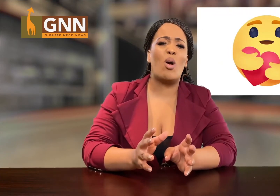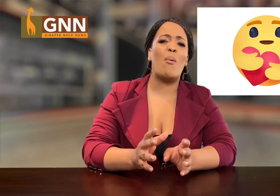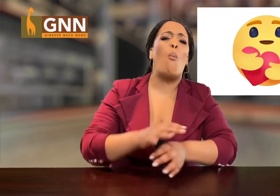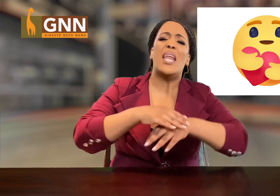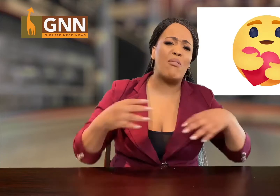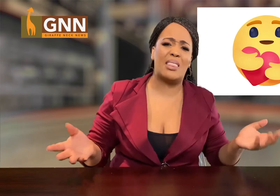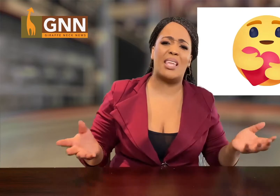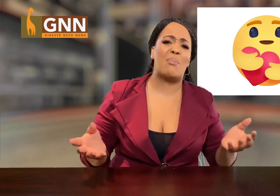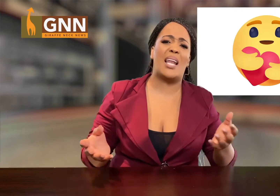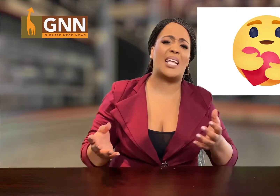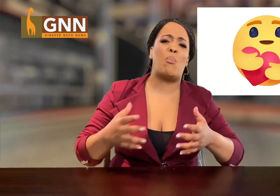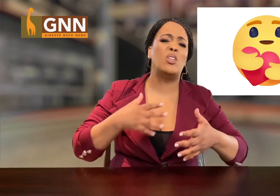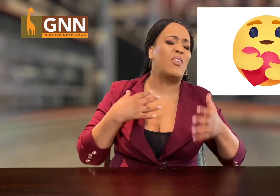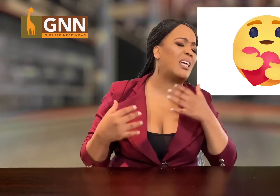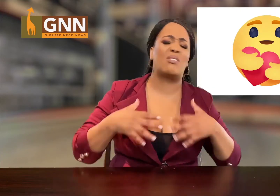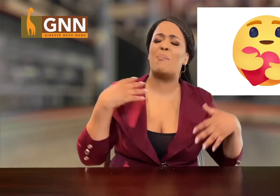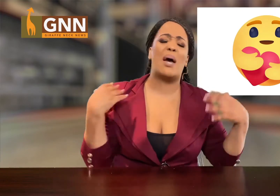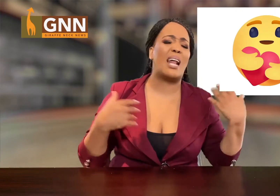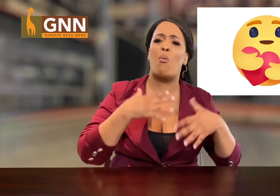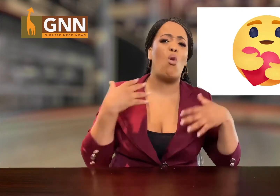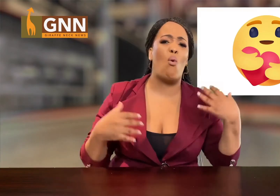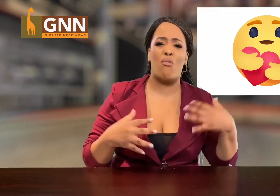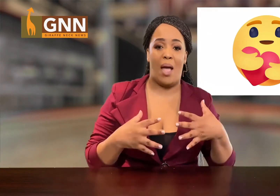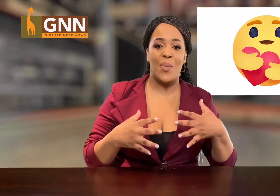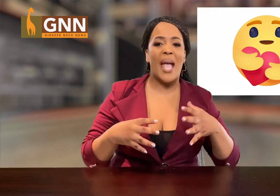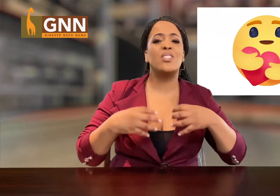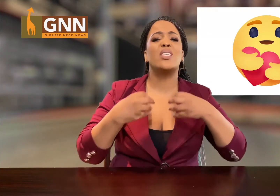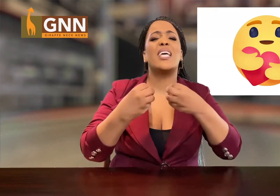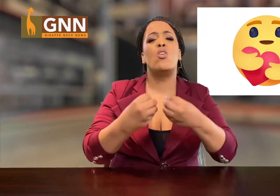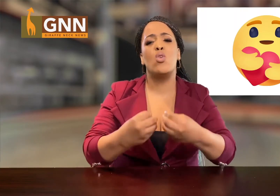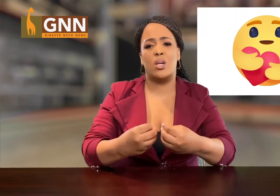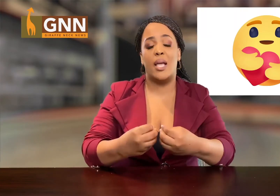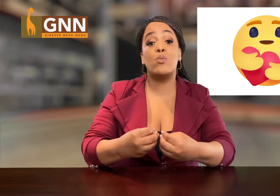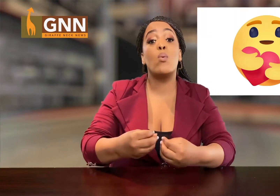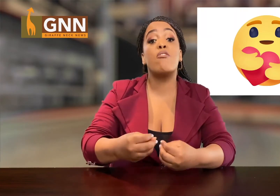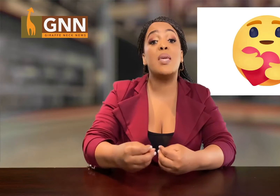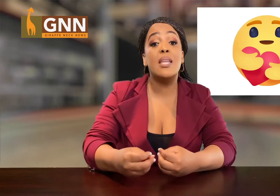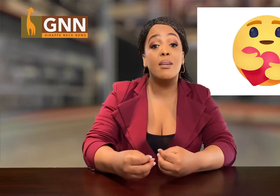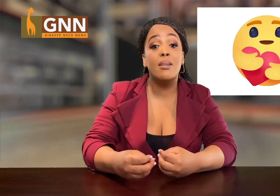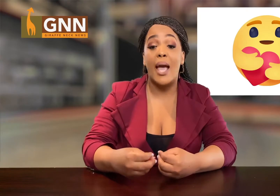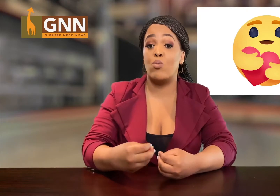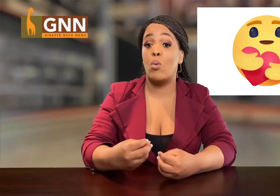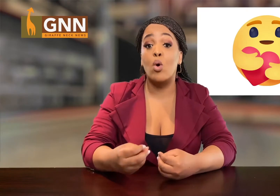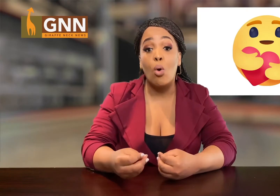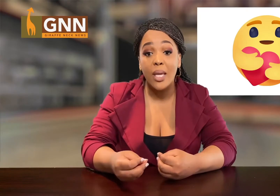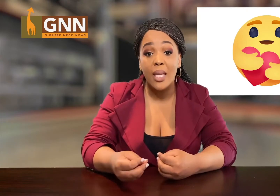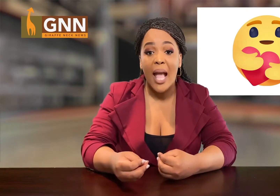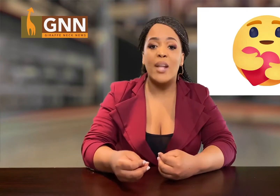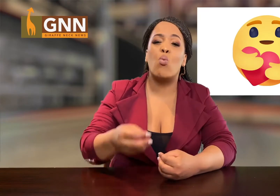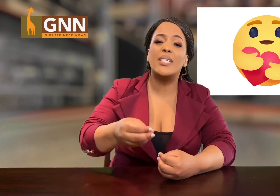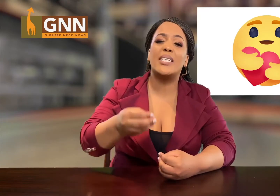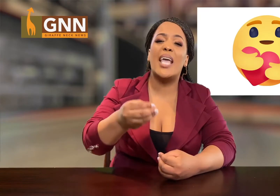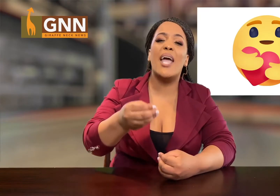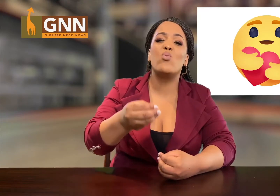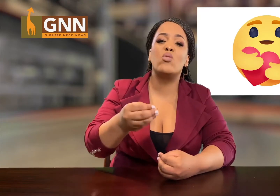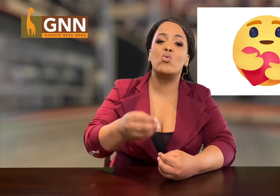and just somehow open everything, man. Like put Vicks, Vaporub all over. And then just take a look at where we've been, at where we're going,